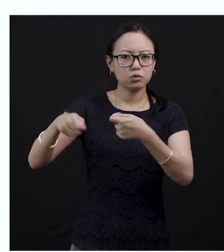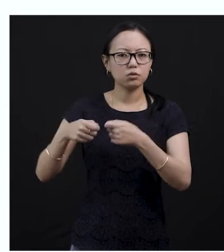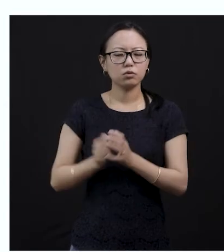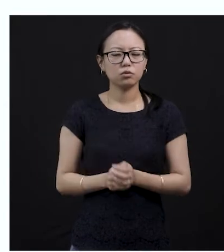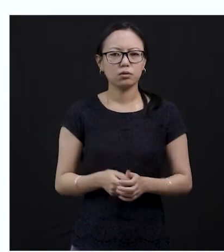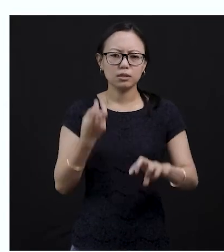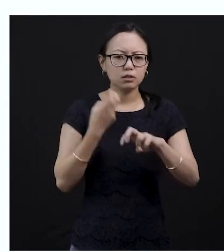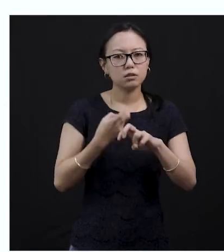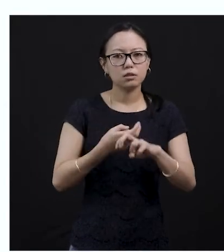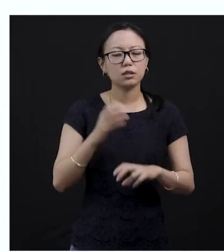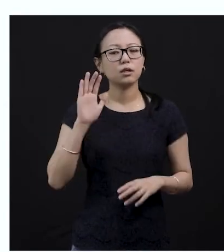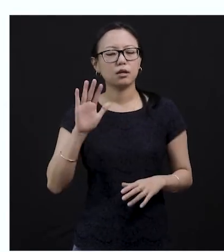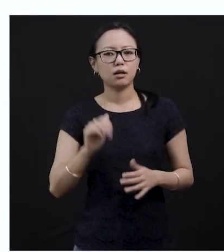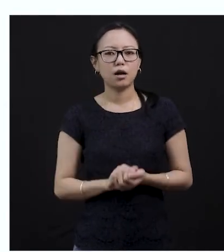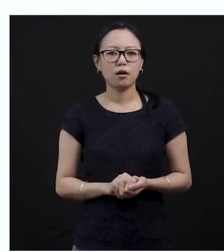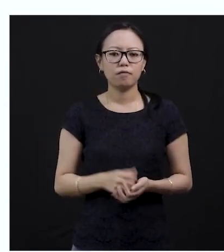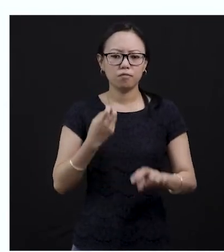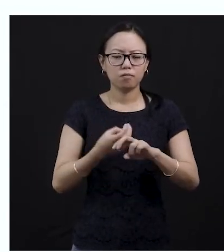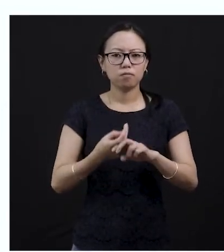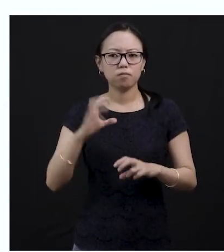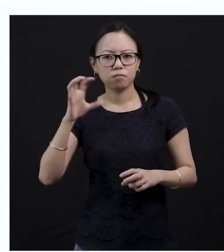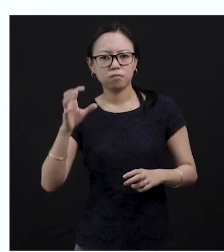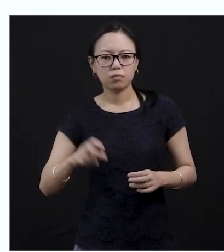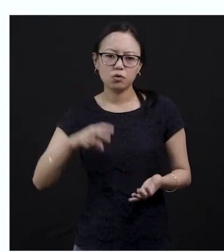terrestrial habitat, okay? Grassland.